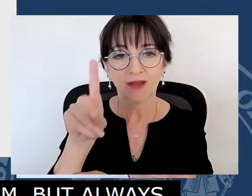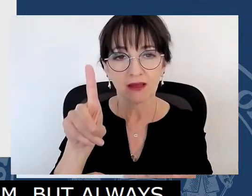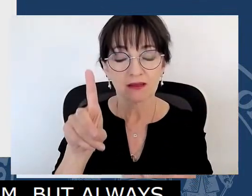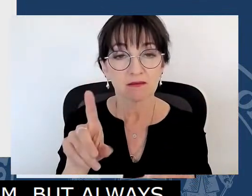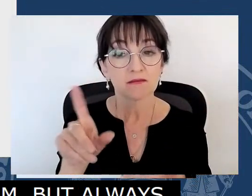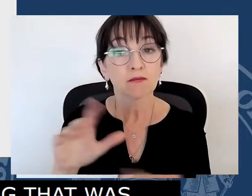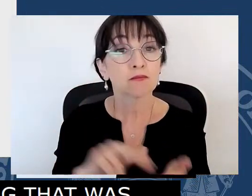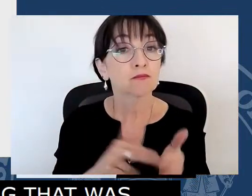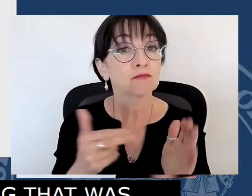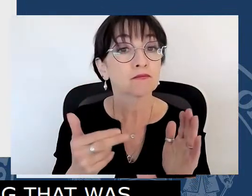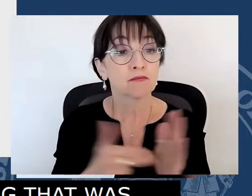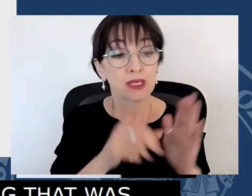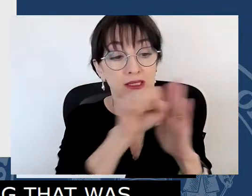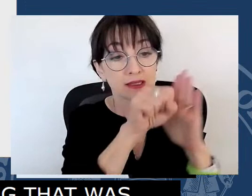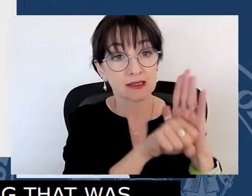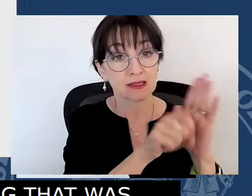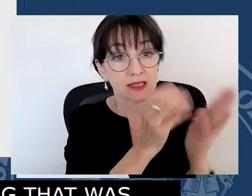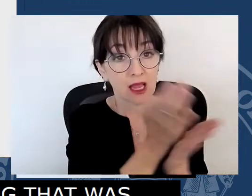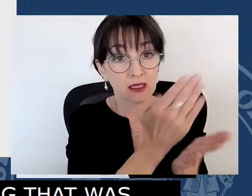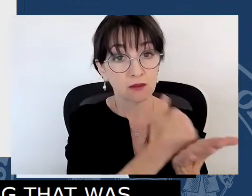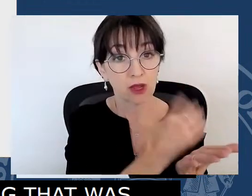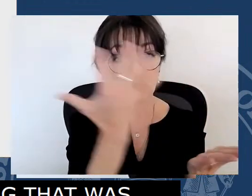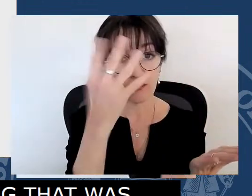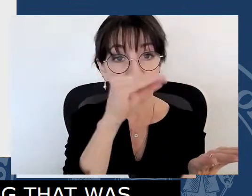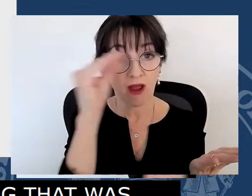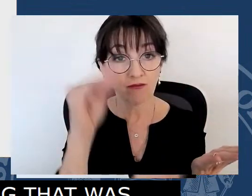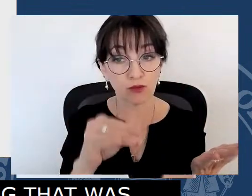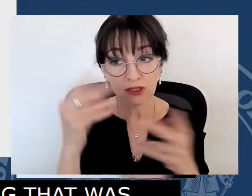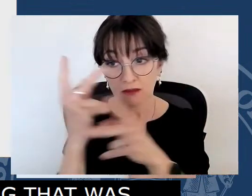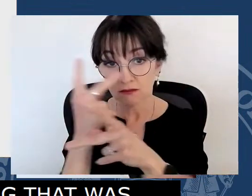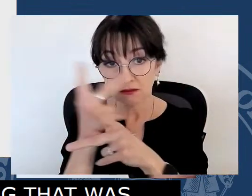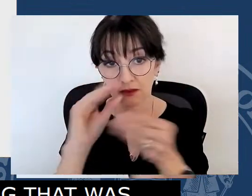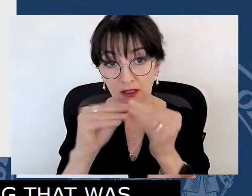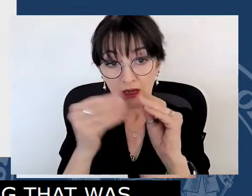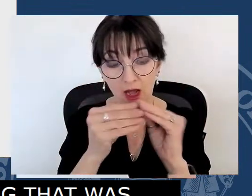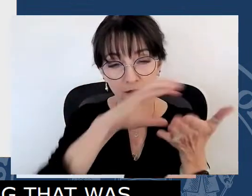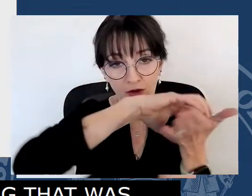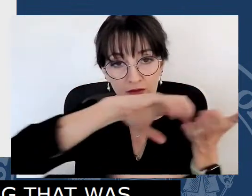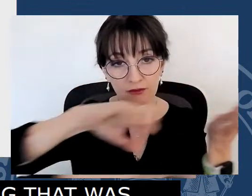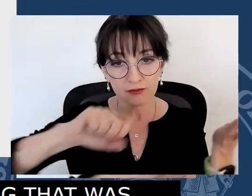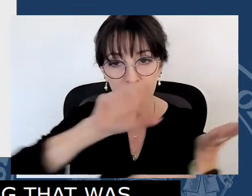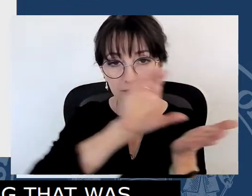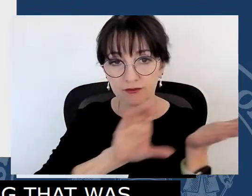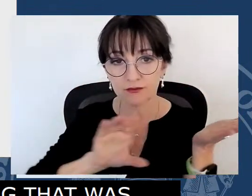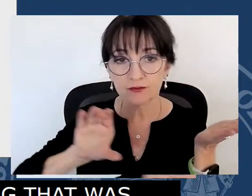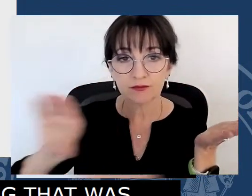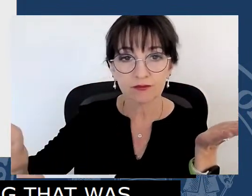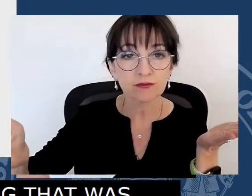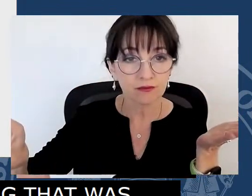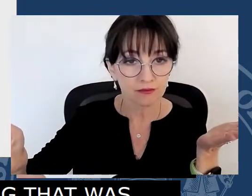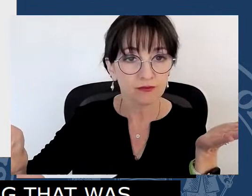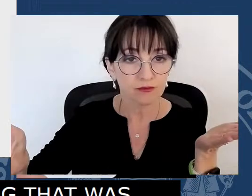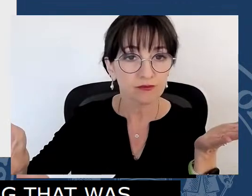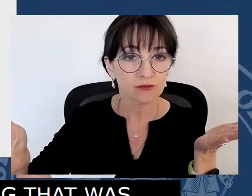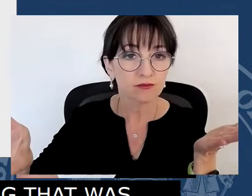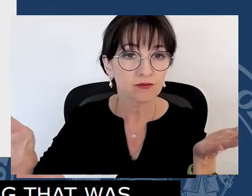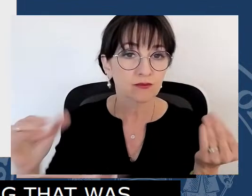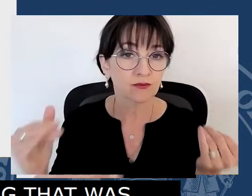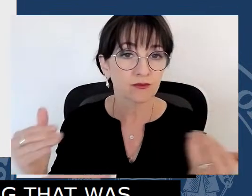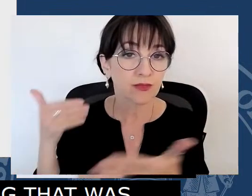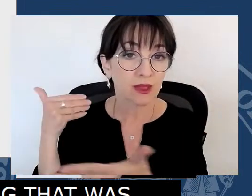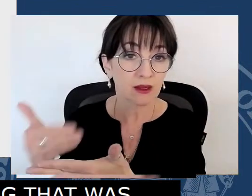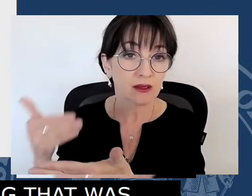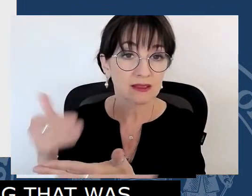of the state budget. In this case, you'll see in a minute, we have state revenues now approaching $6